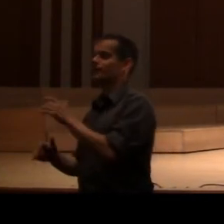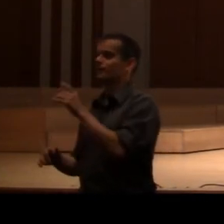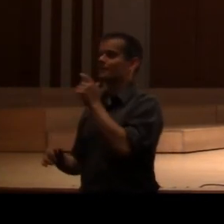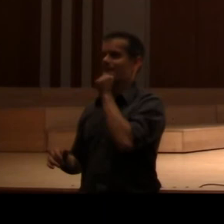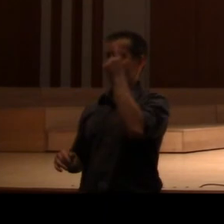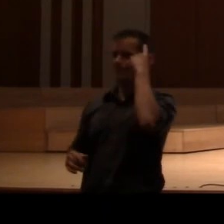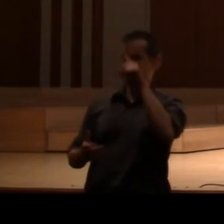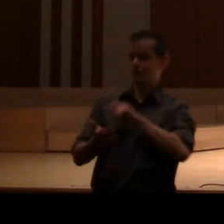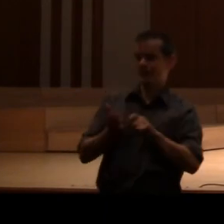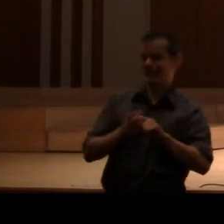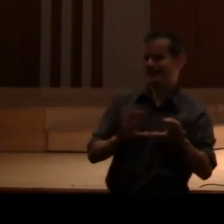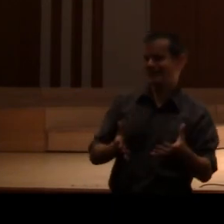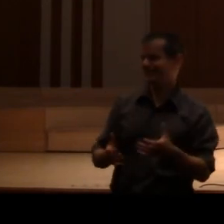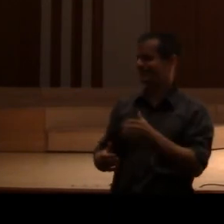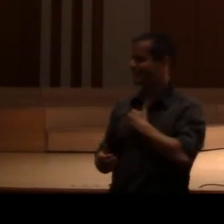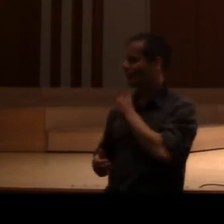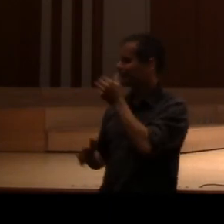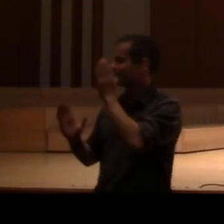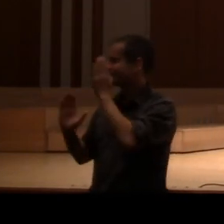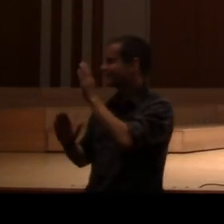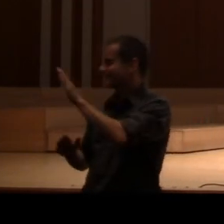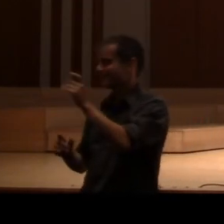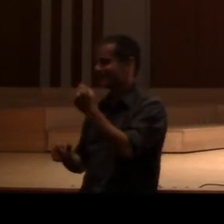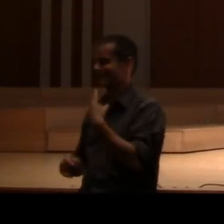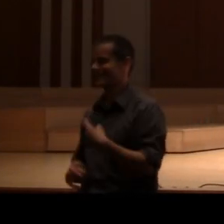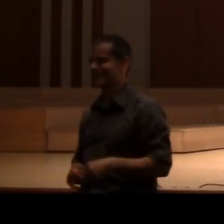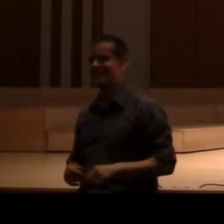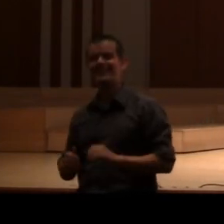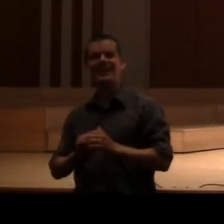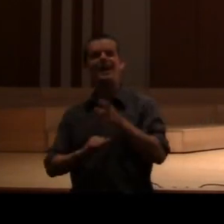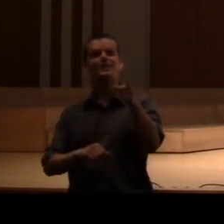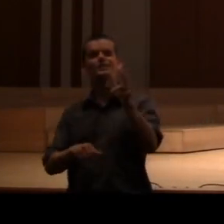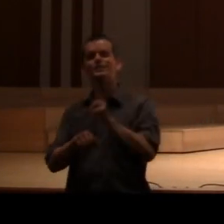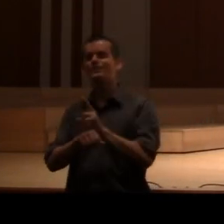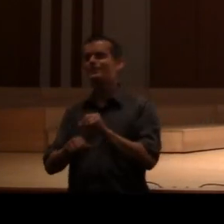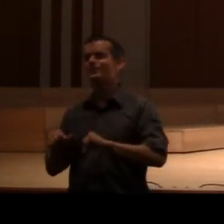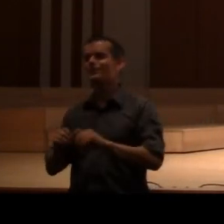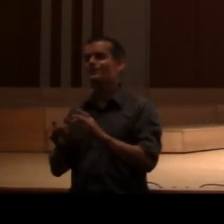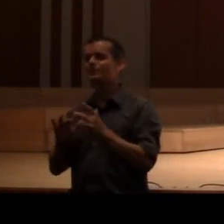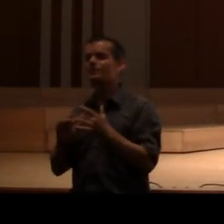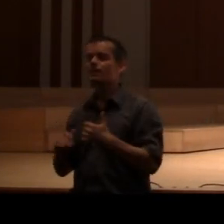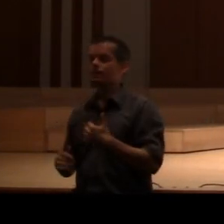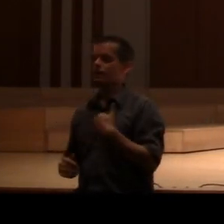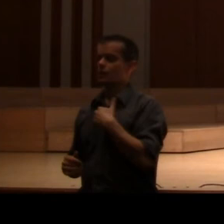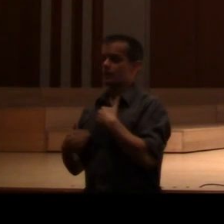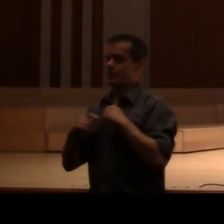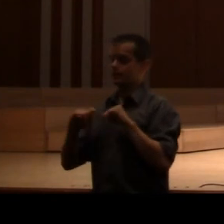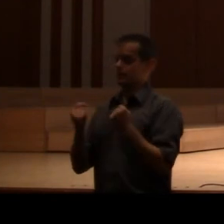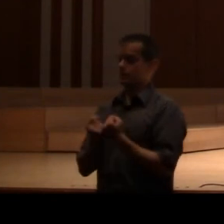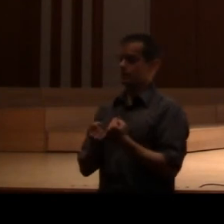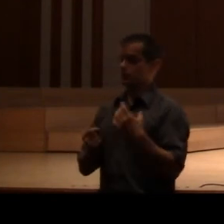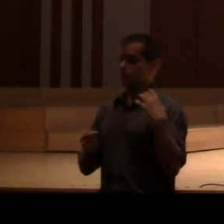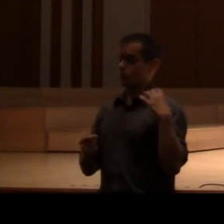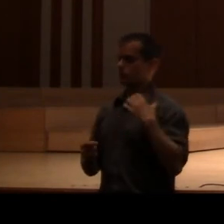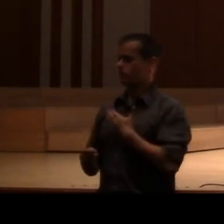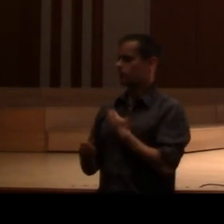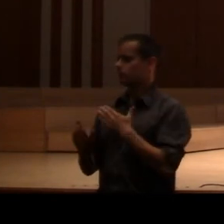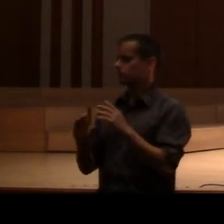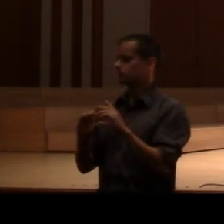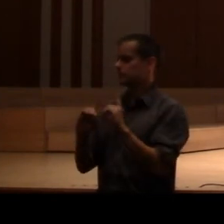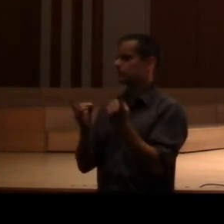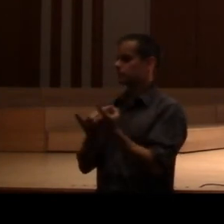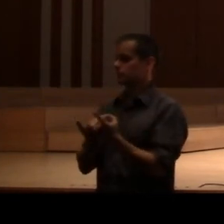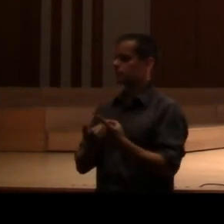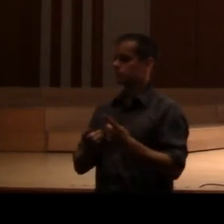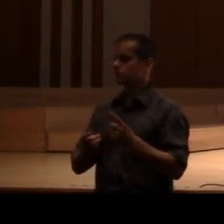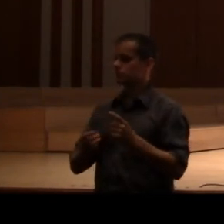whole question. Oh yeah, no problem. How do you use social networking otherwise? We have a team of coaches in our district and we collaborate a lot